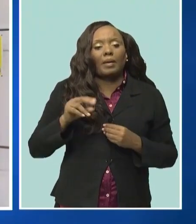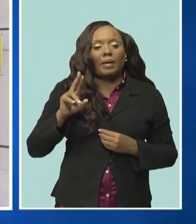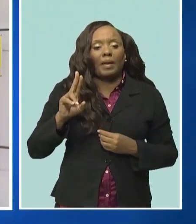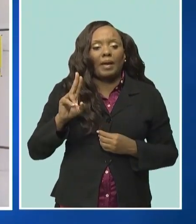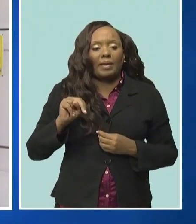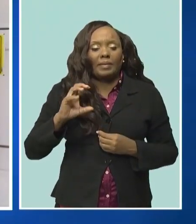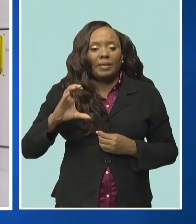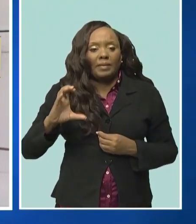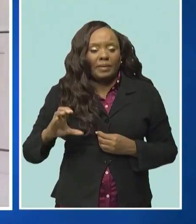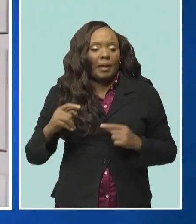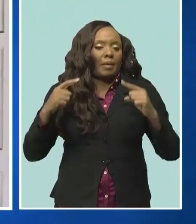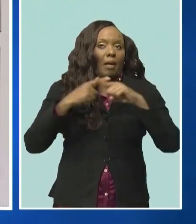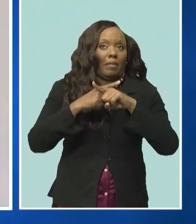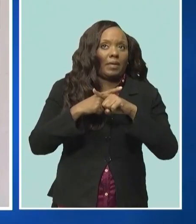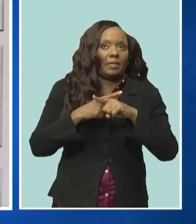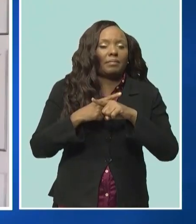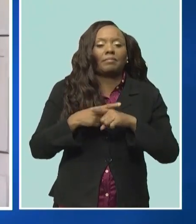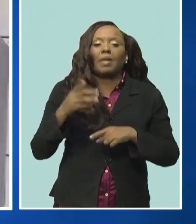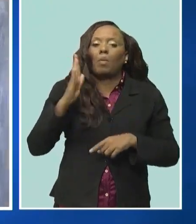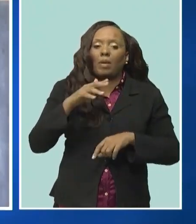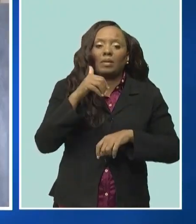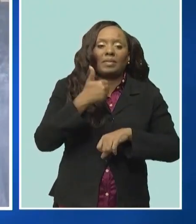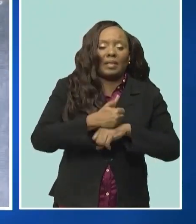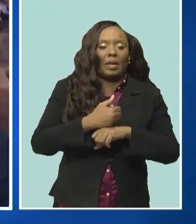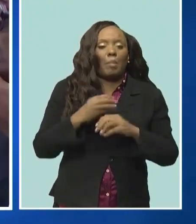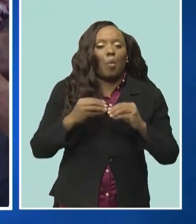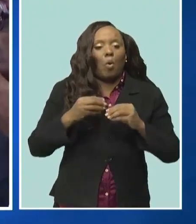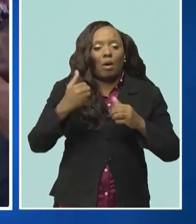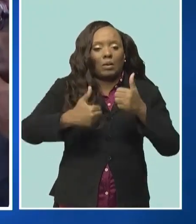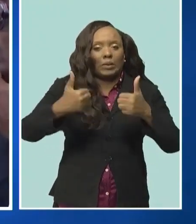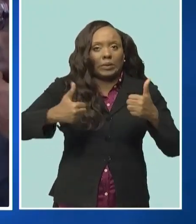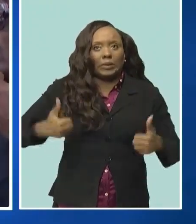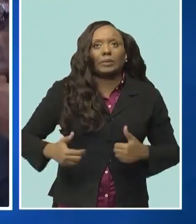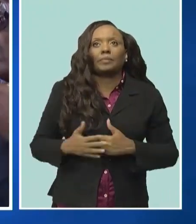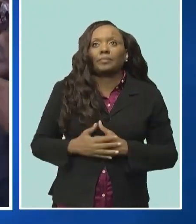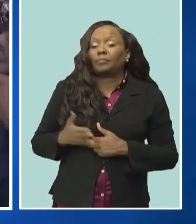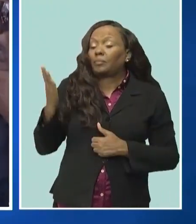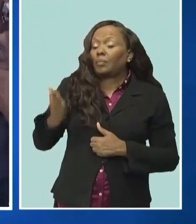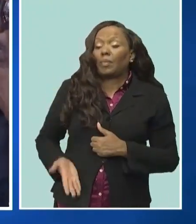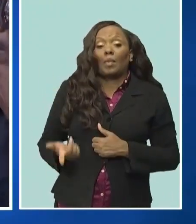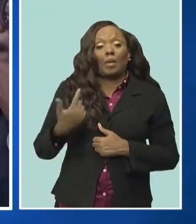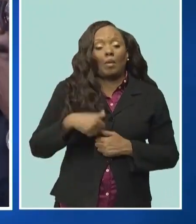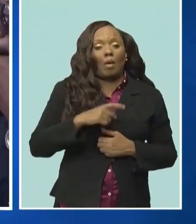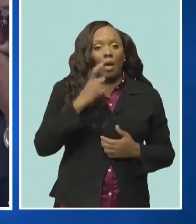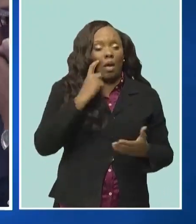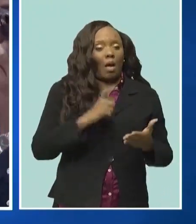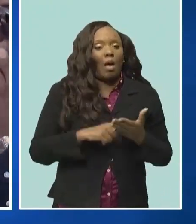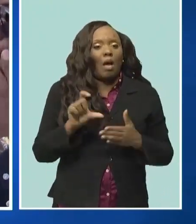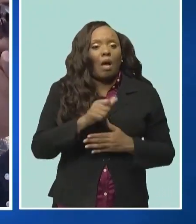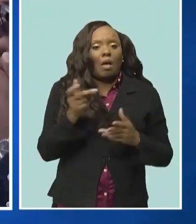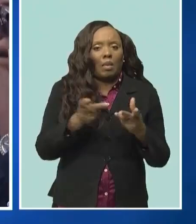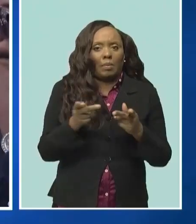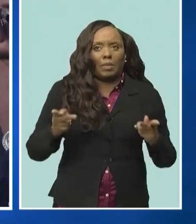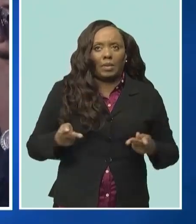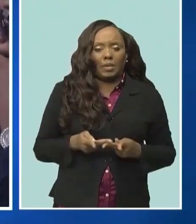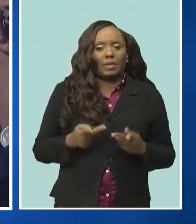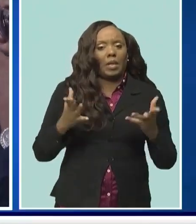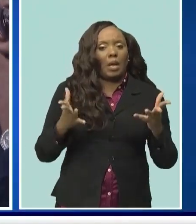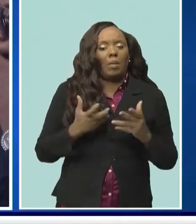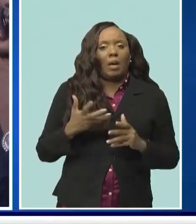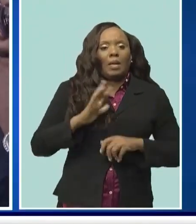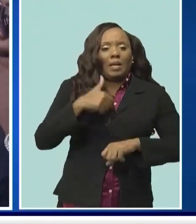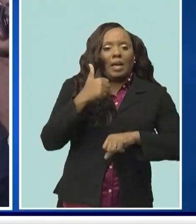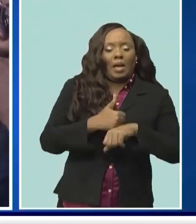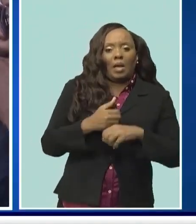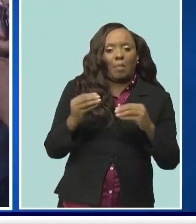Conservation Commission. We've identified with NCC some other locations here on this site that we would like to create